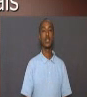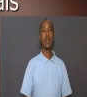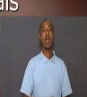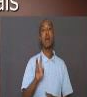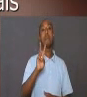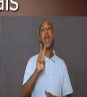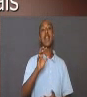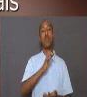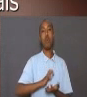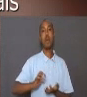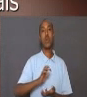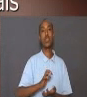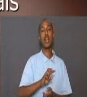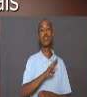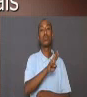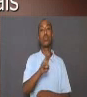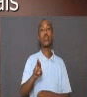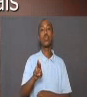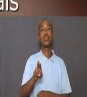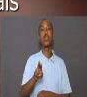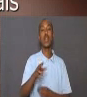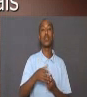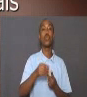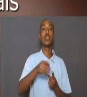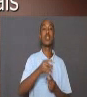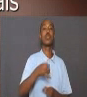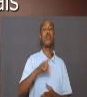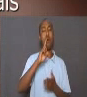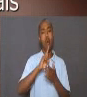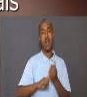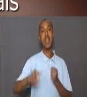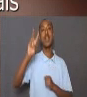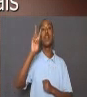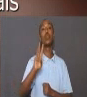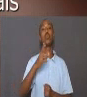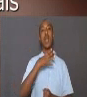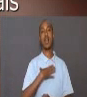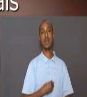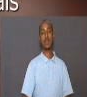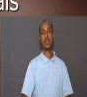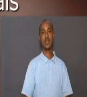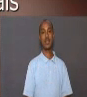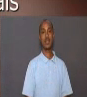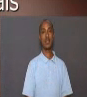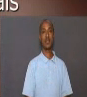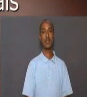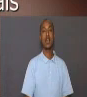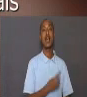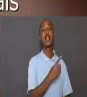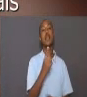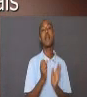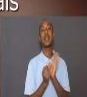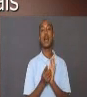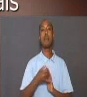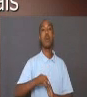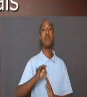Binary compounds are those that consist of only two elements. Some